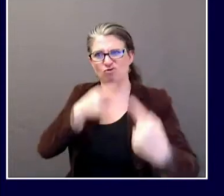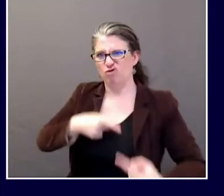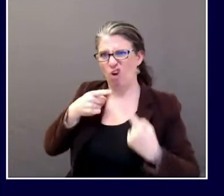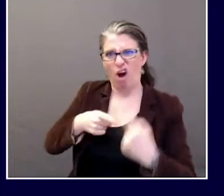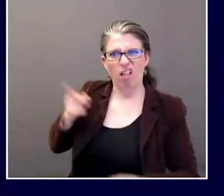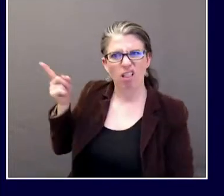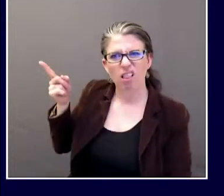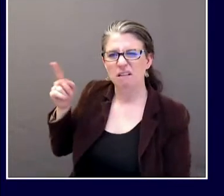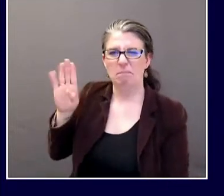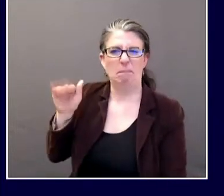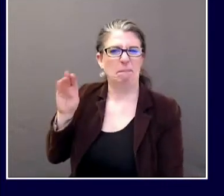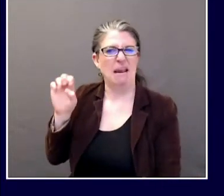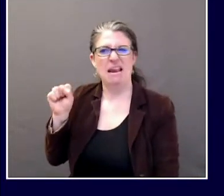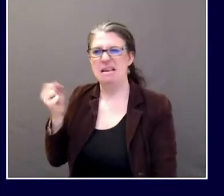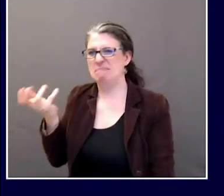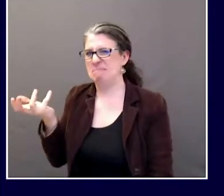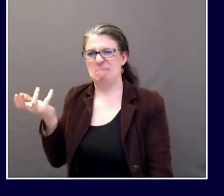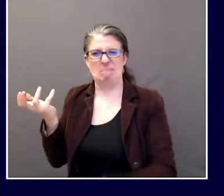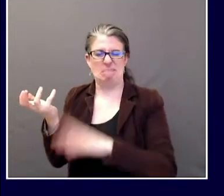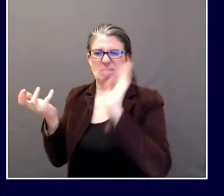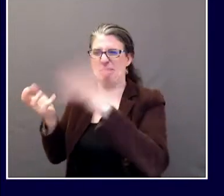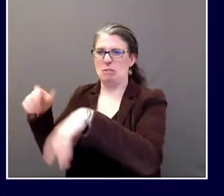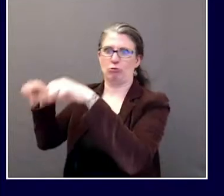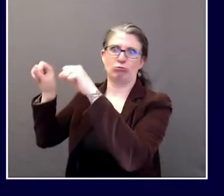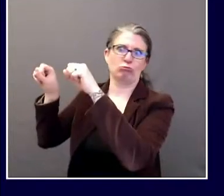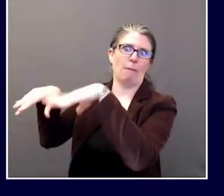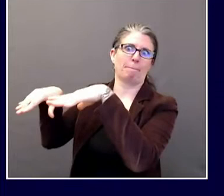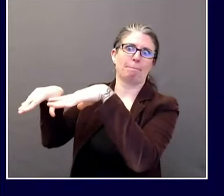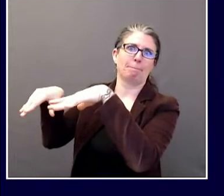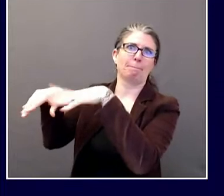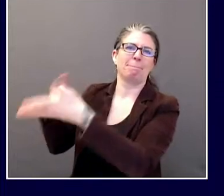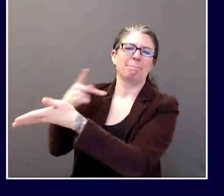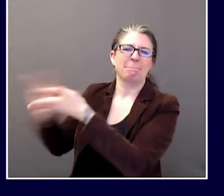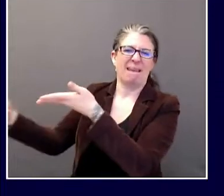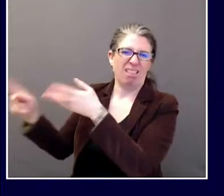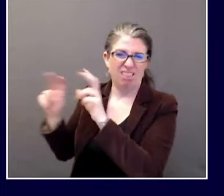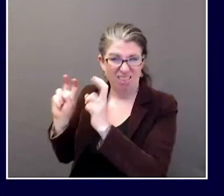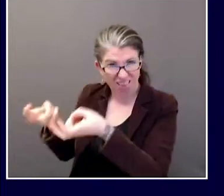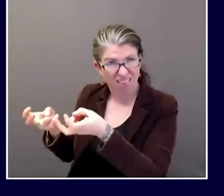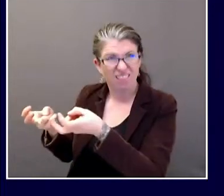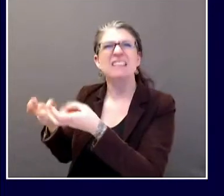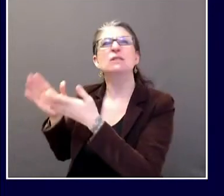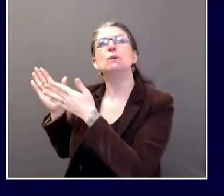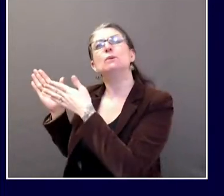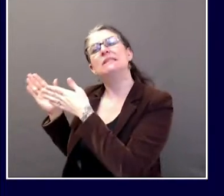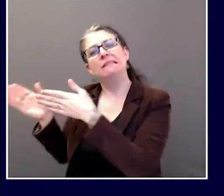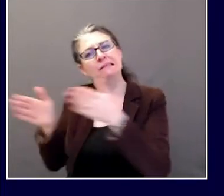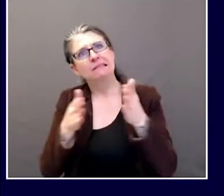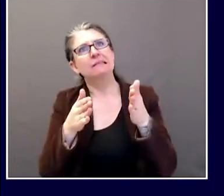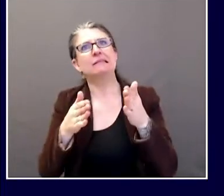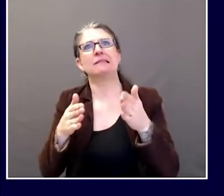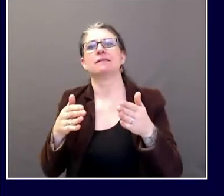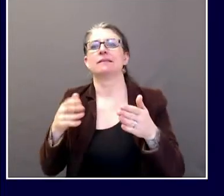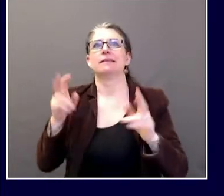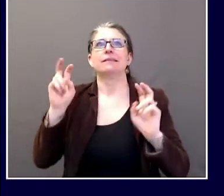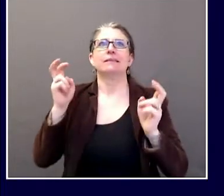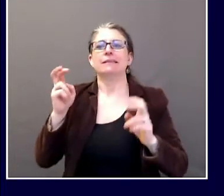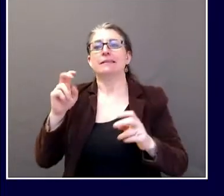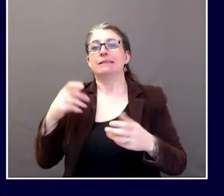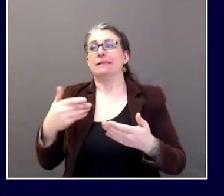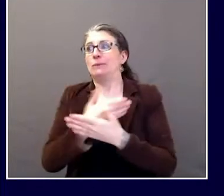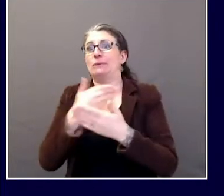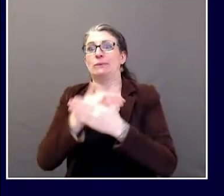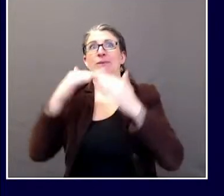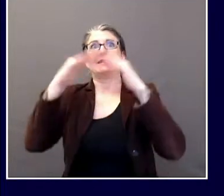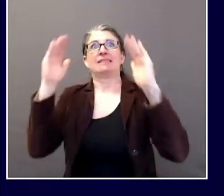merely takes names, addresses, phone numbers, and email addresses. I want to have a system that actually takes those pre-registrations and